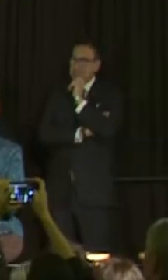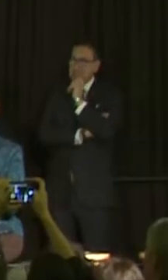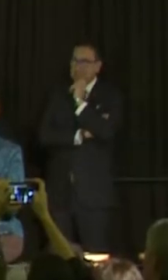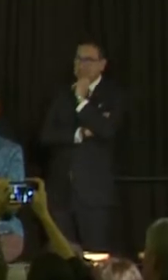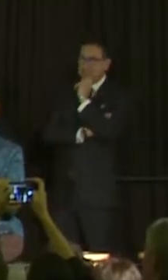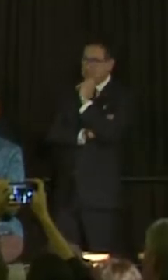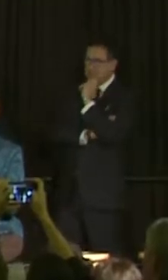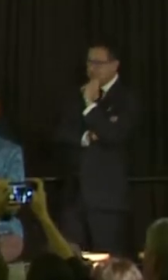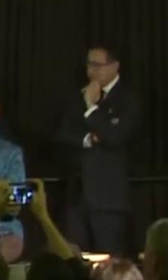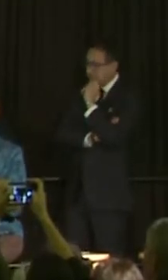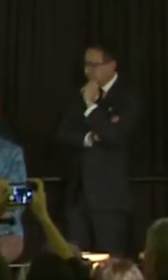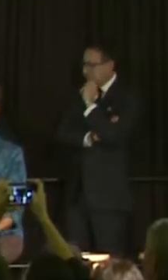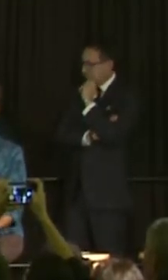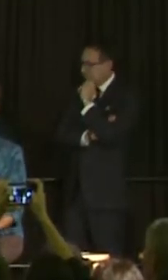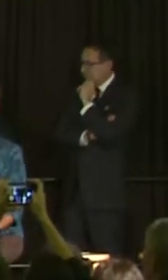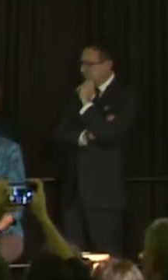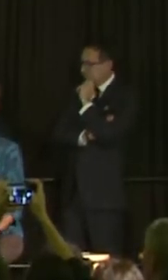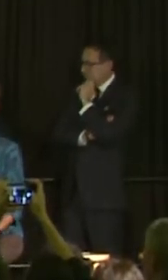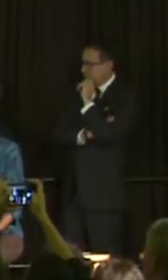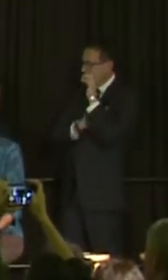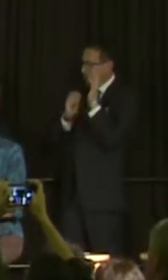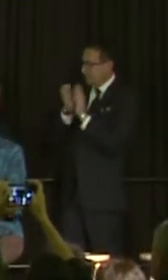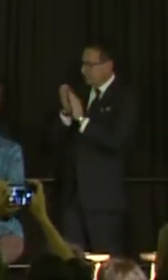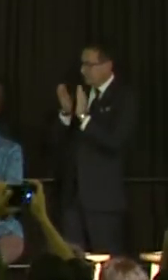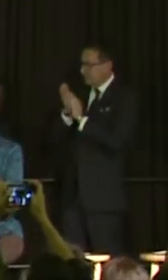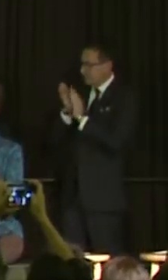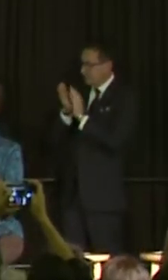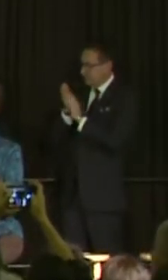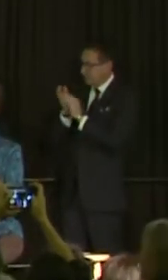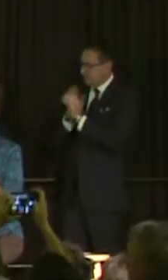Environmental Protection Commissioner, Vinnie Sapienza.